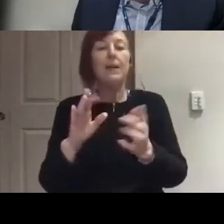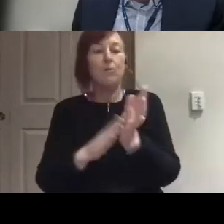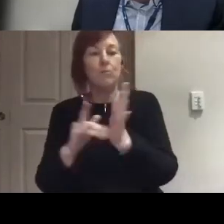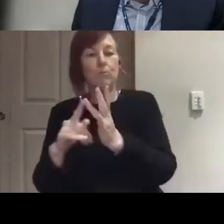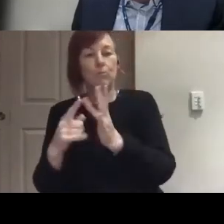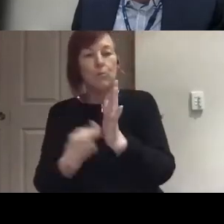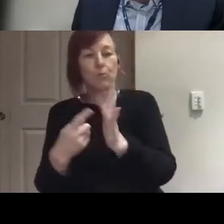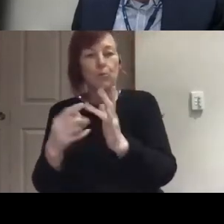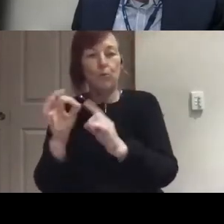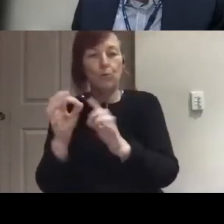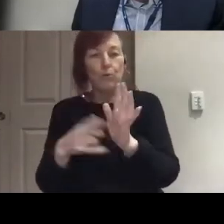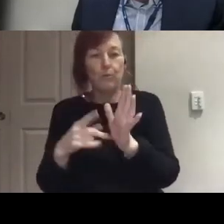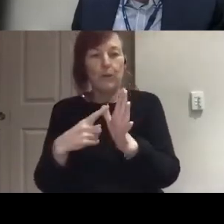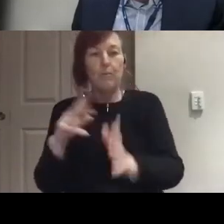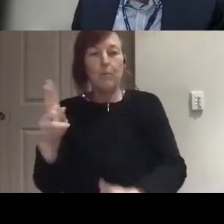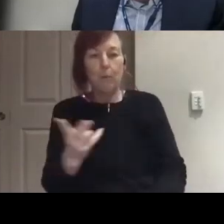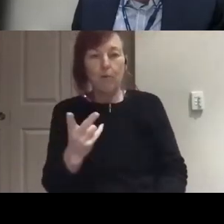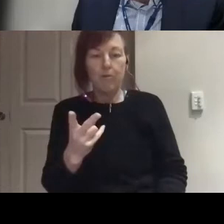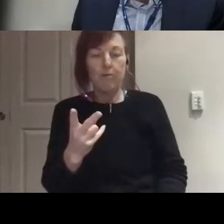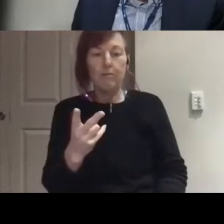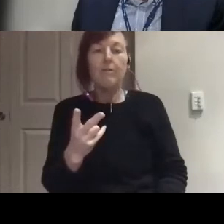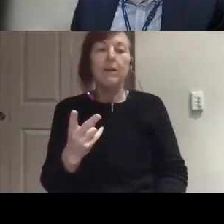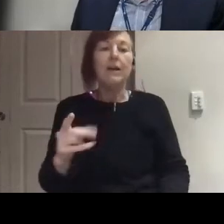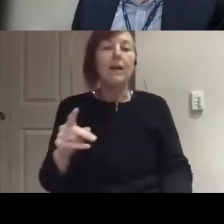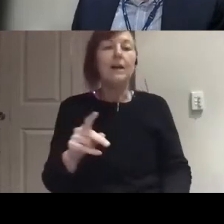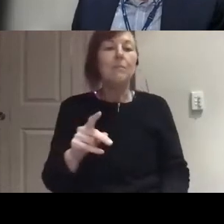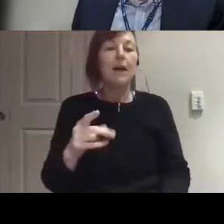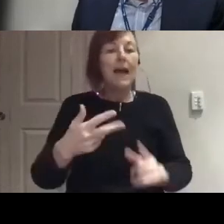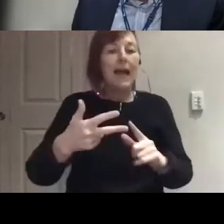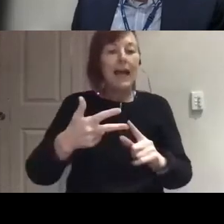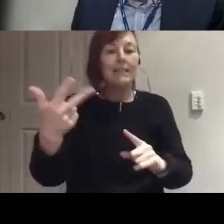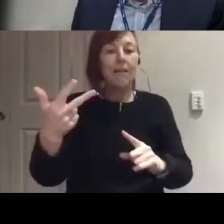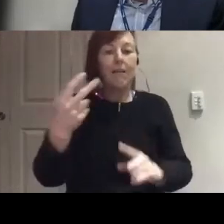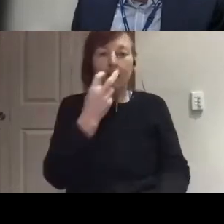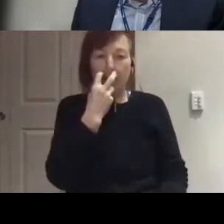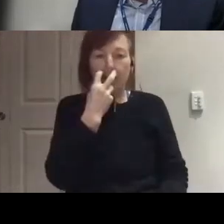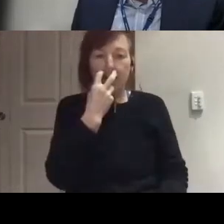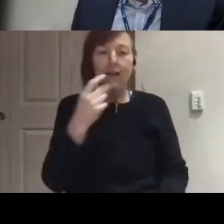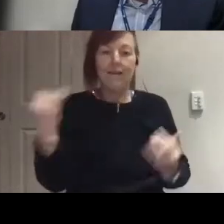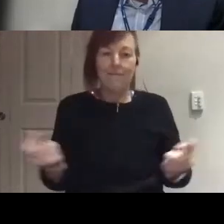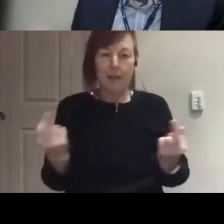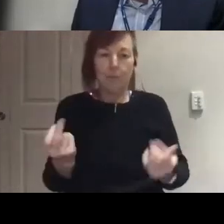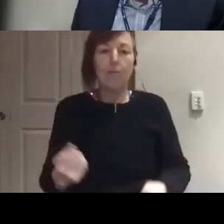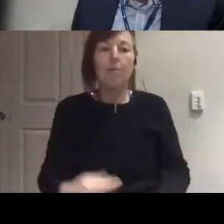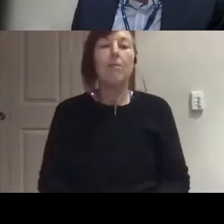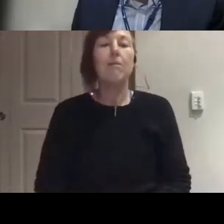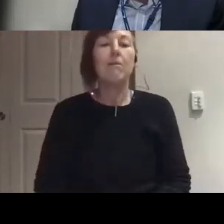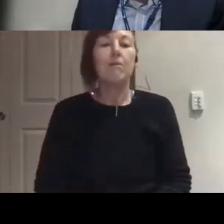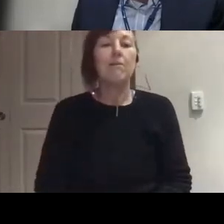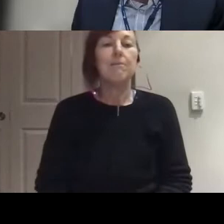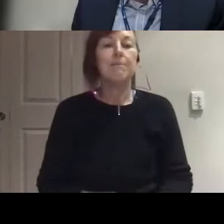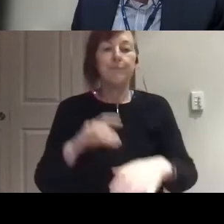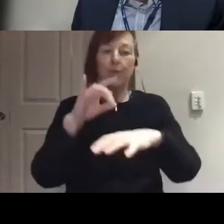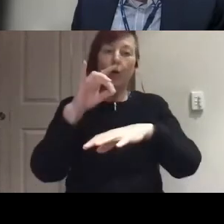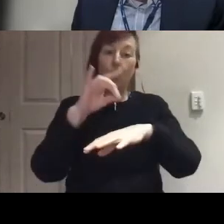hopefully that's going to improve some access for people. In regards to our normal hospital operations at